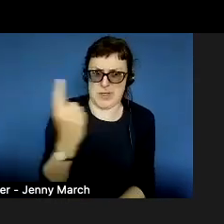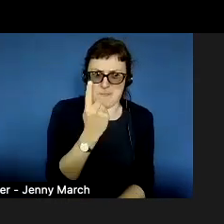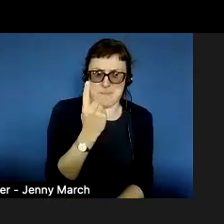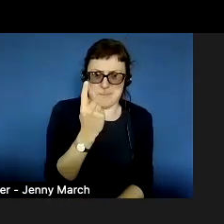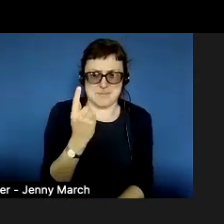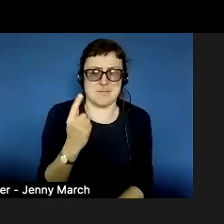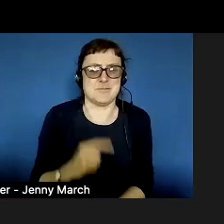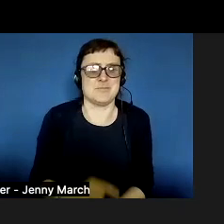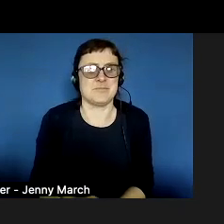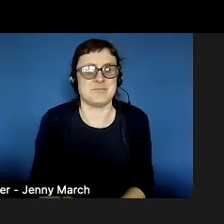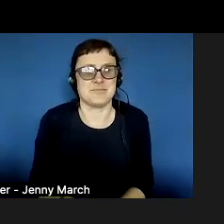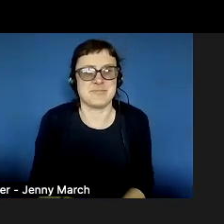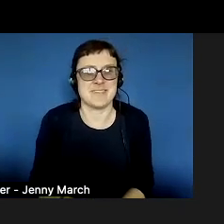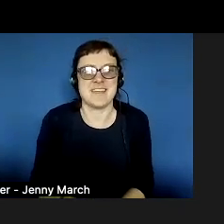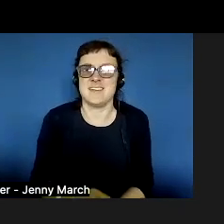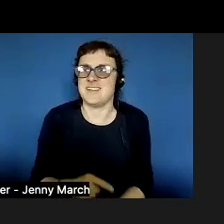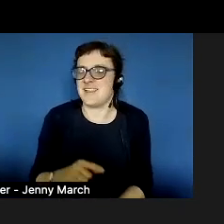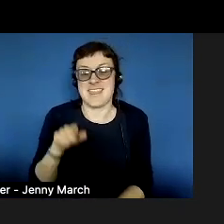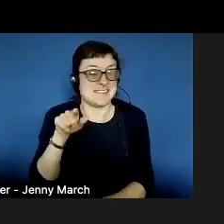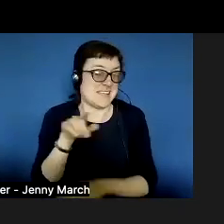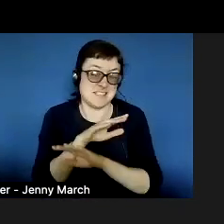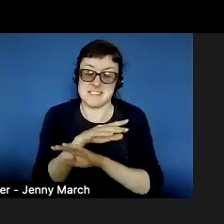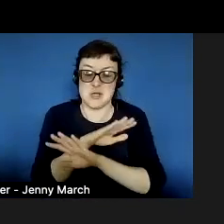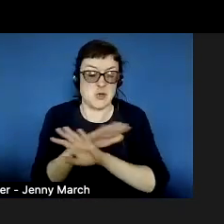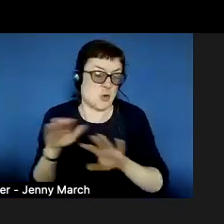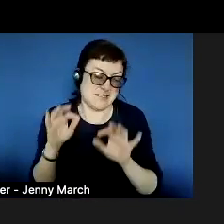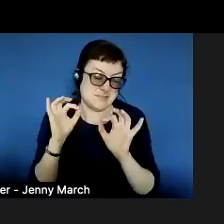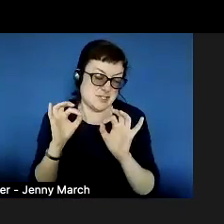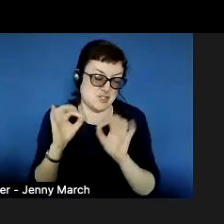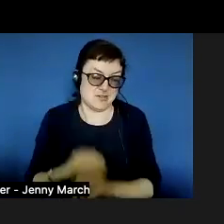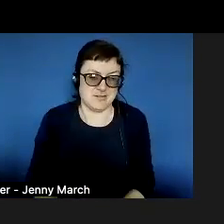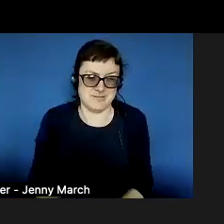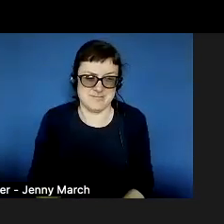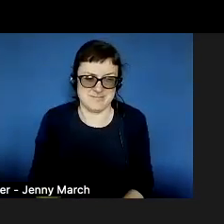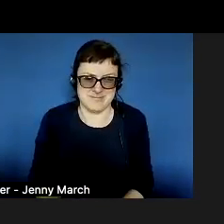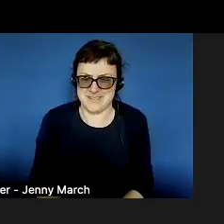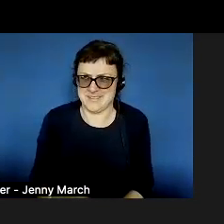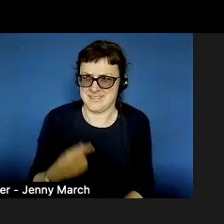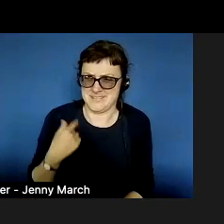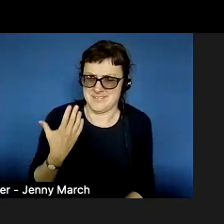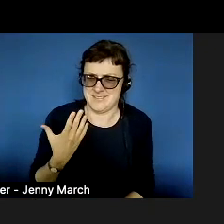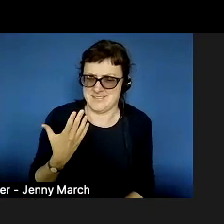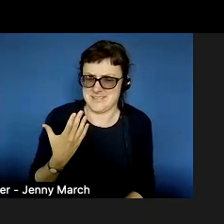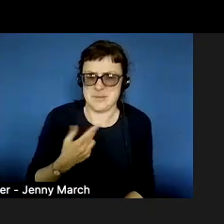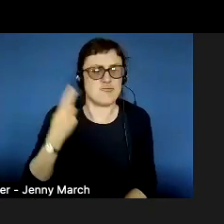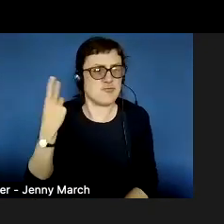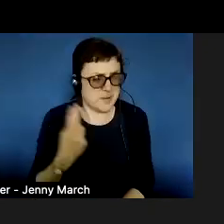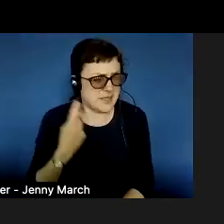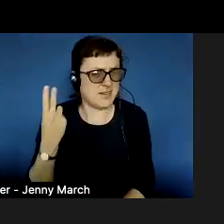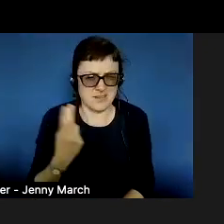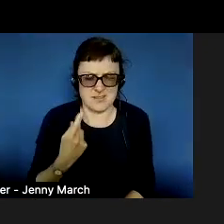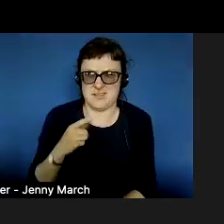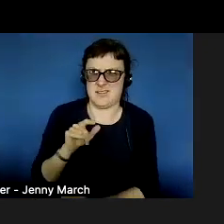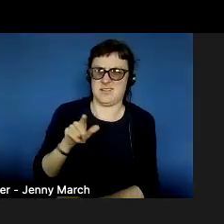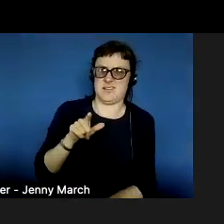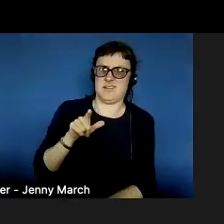Yeah, so he said this. He said they're just not special, and Sam reminded me that he repeated it, and we were all just